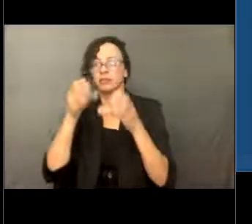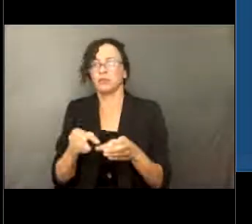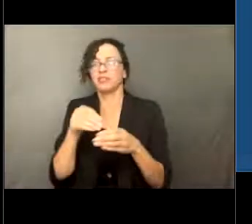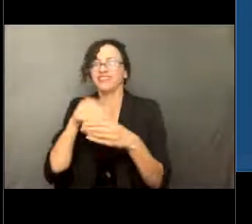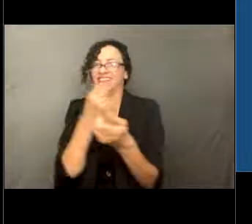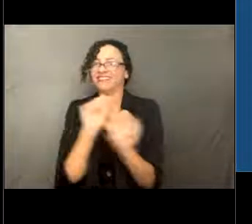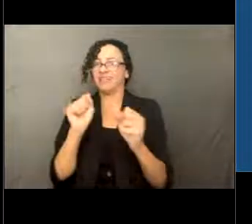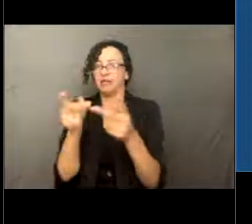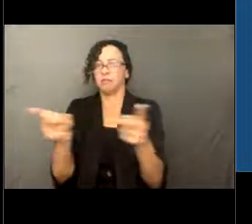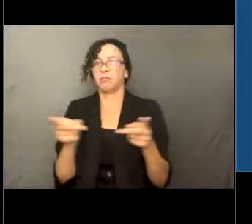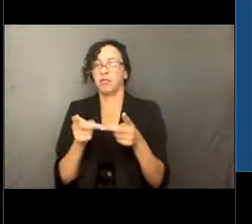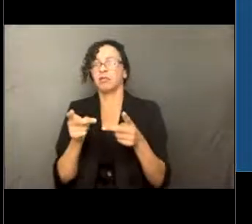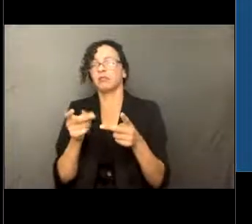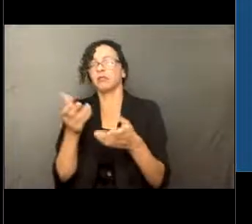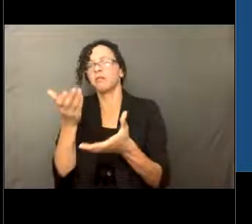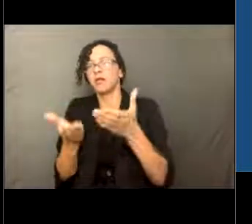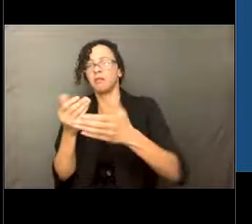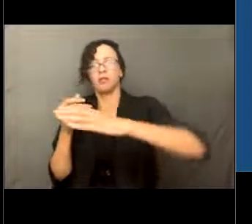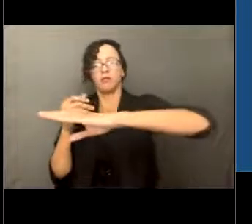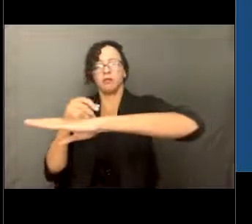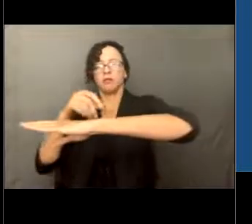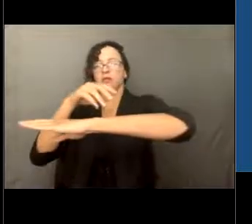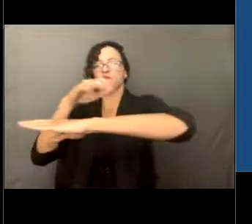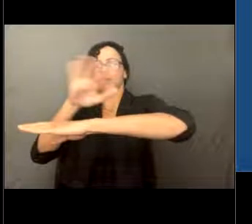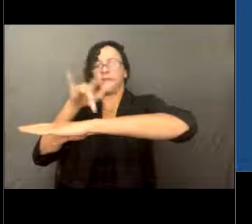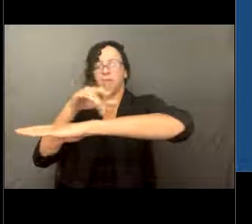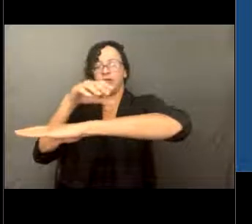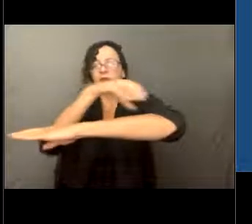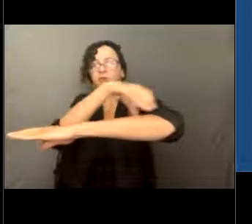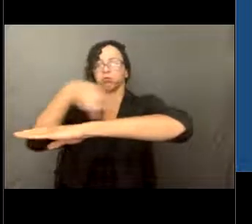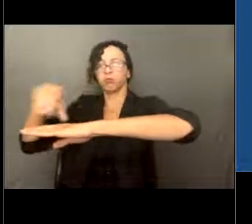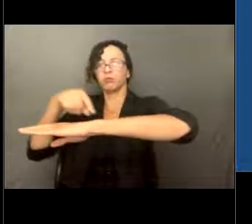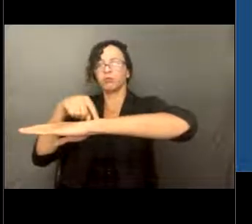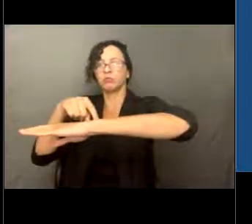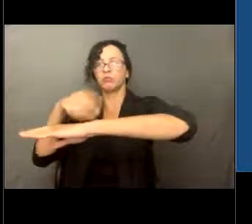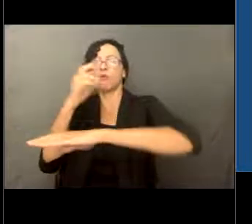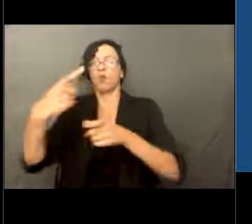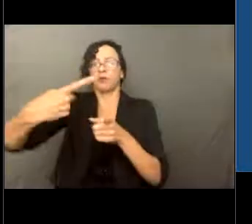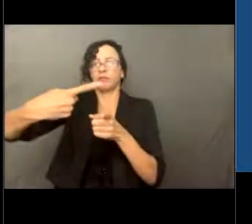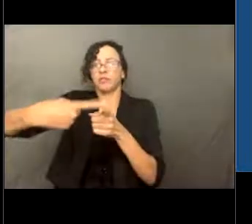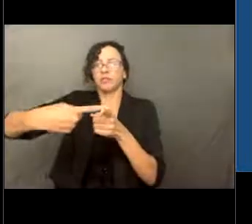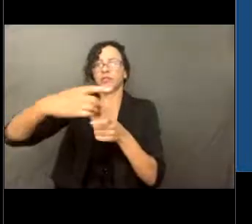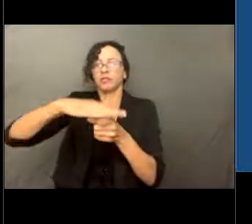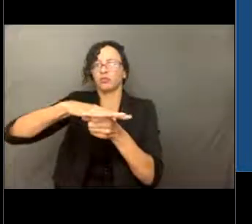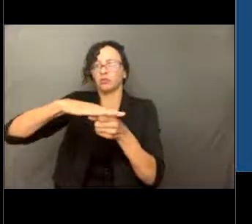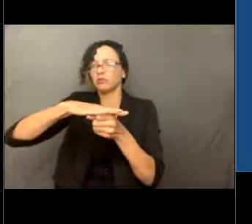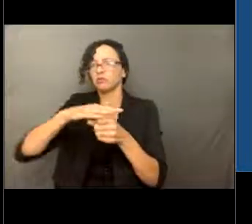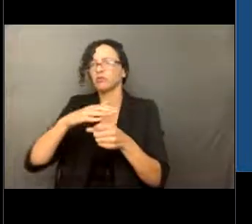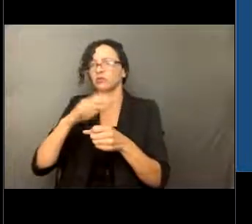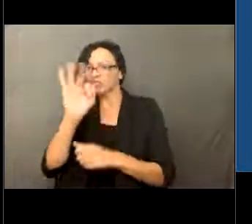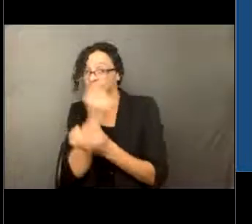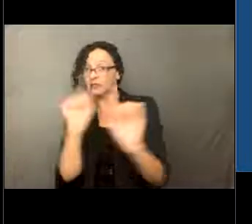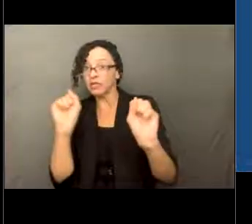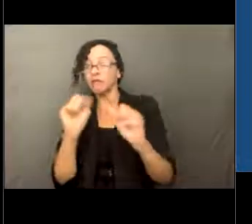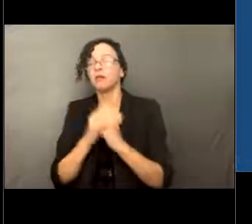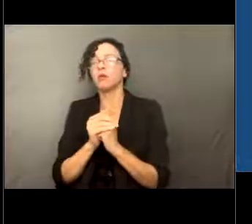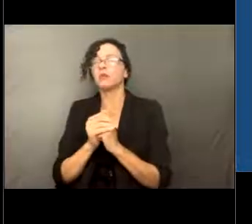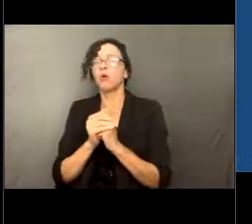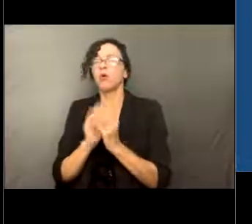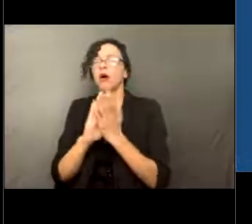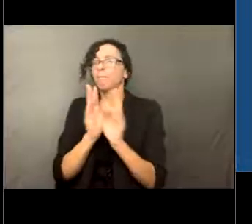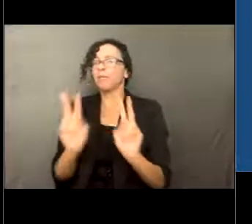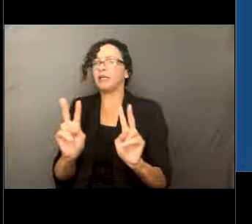mid-block or at an intersection. That is no longer something that a peace officer will be able to stop